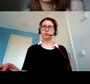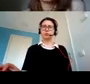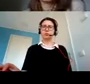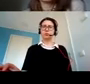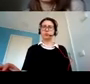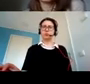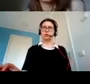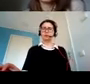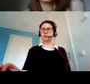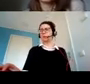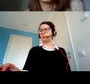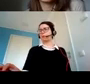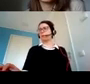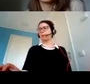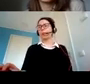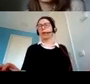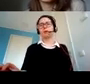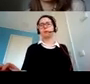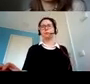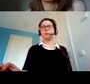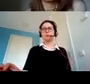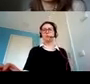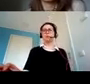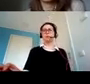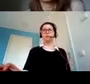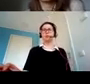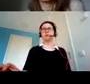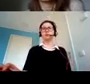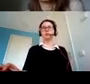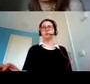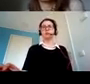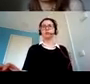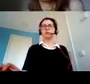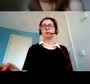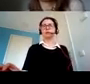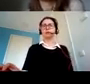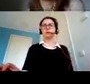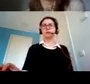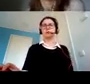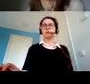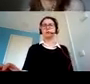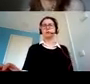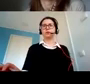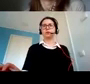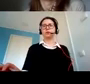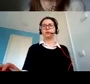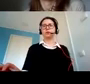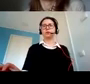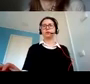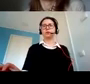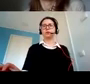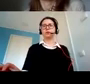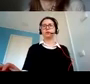for the ones who would like to go a bit deeper on the topic, I leave here